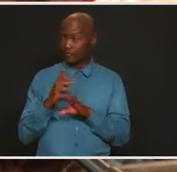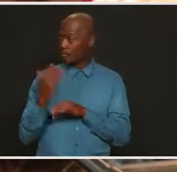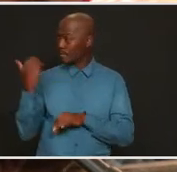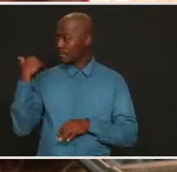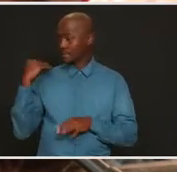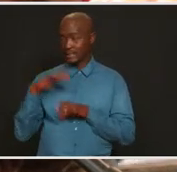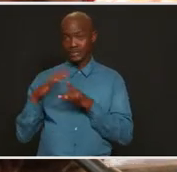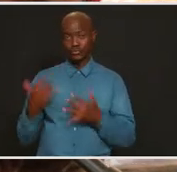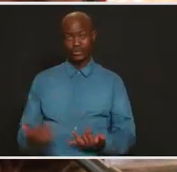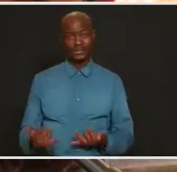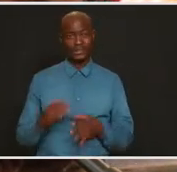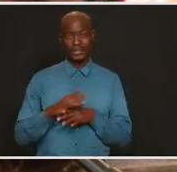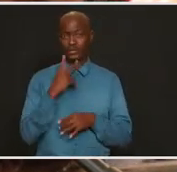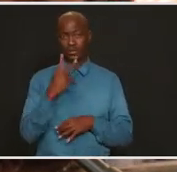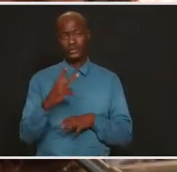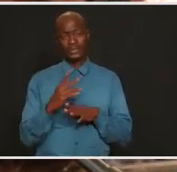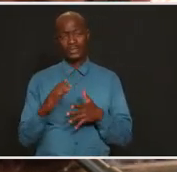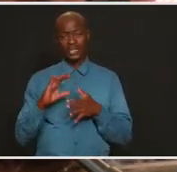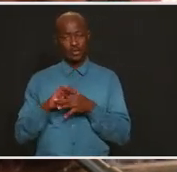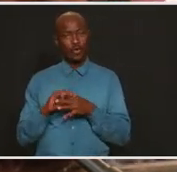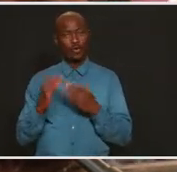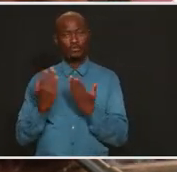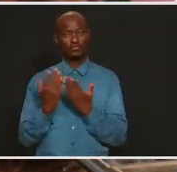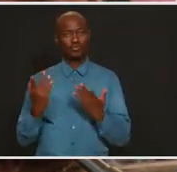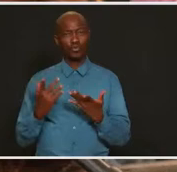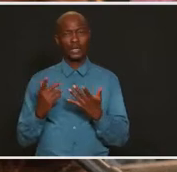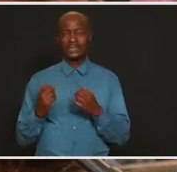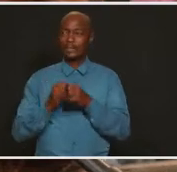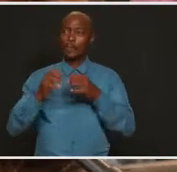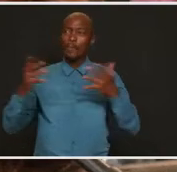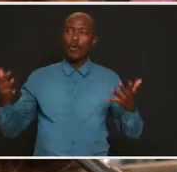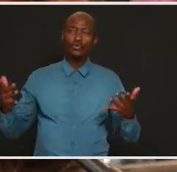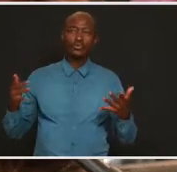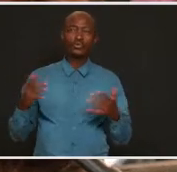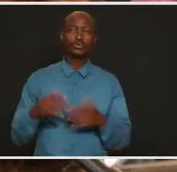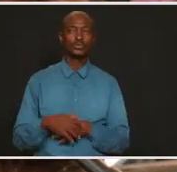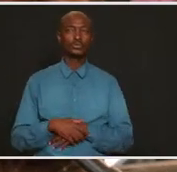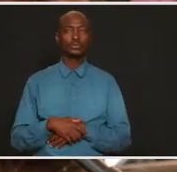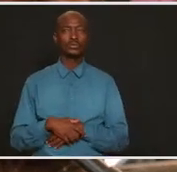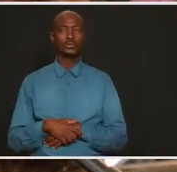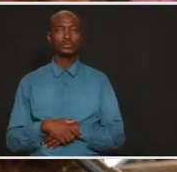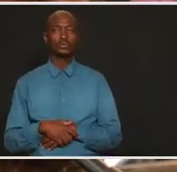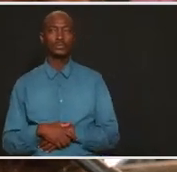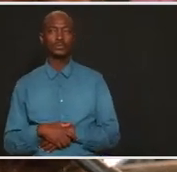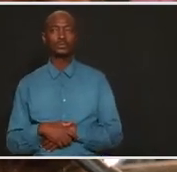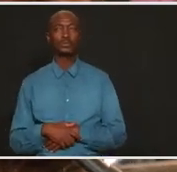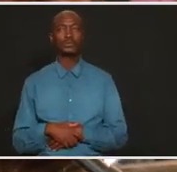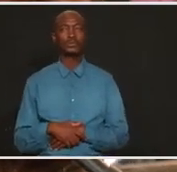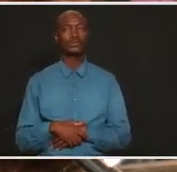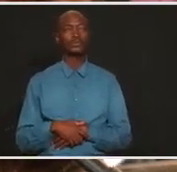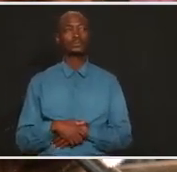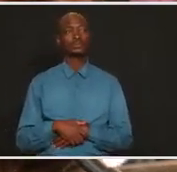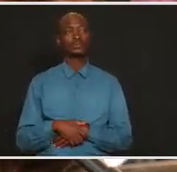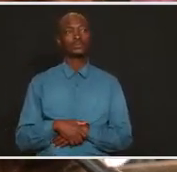today I do not see that homeschoolers the majority of homeschoolers thank you